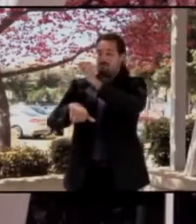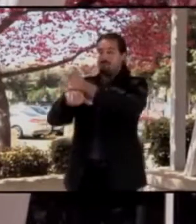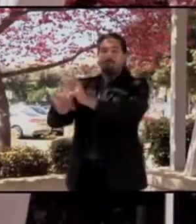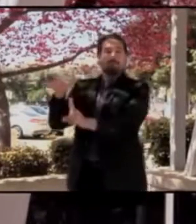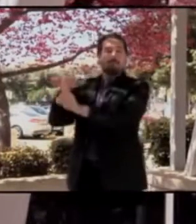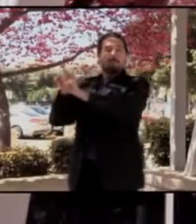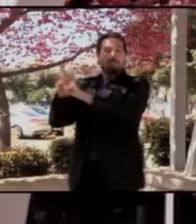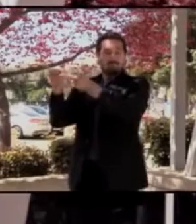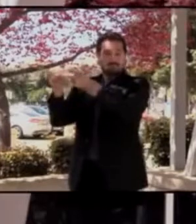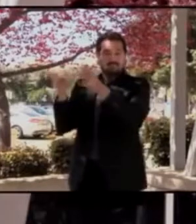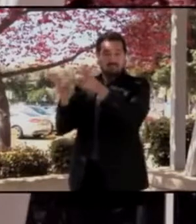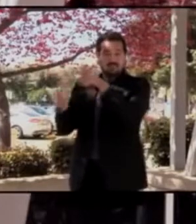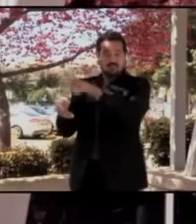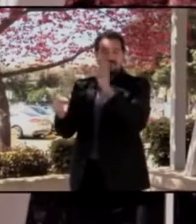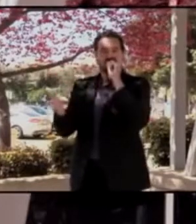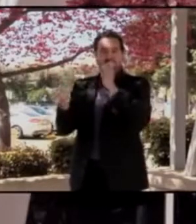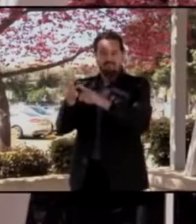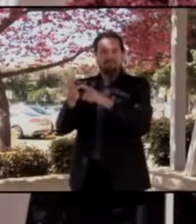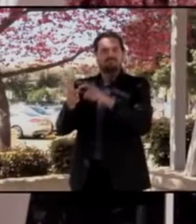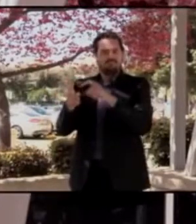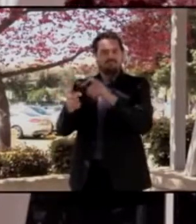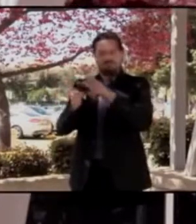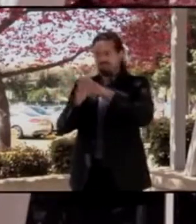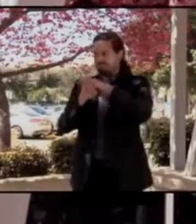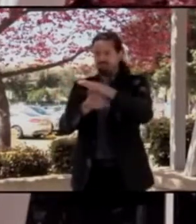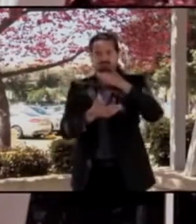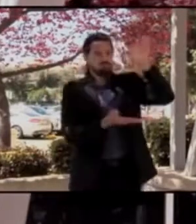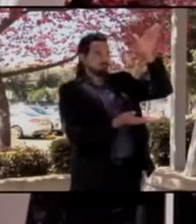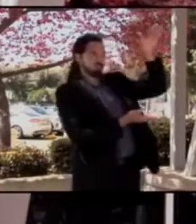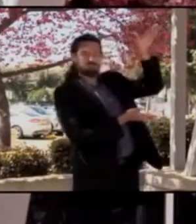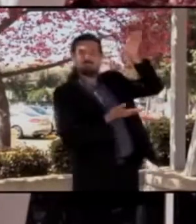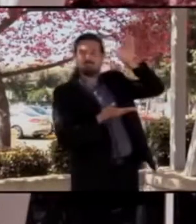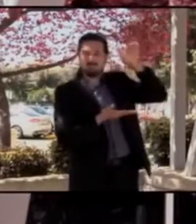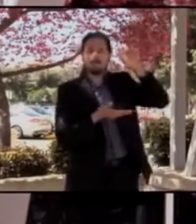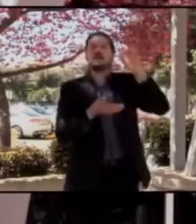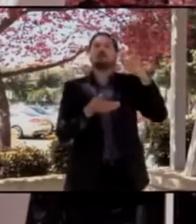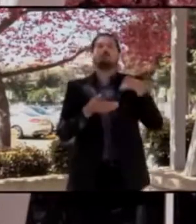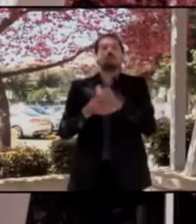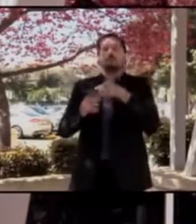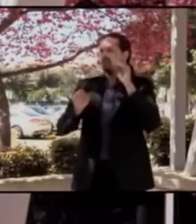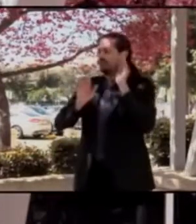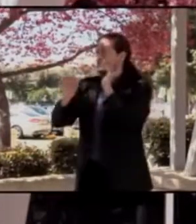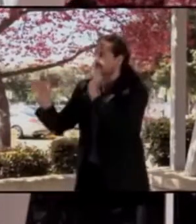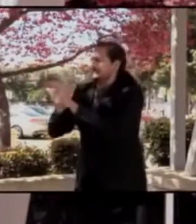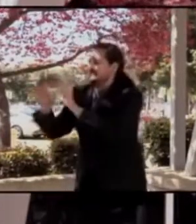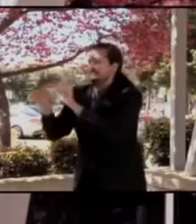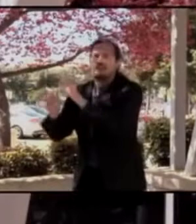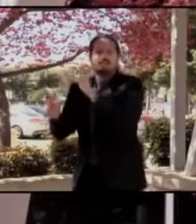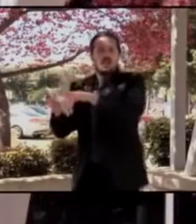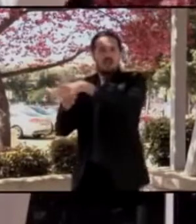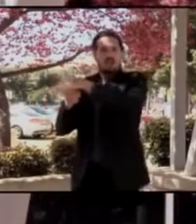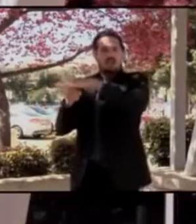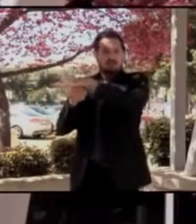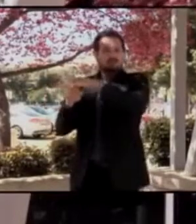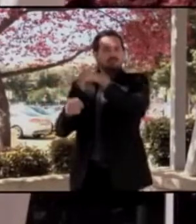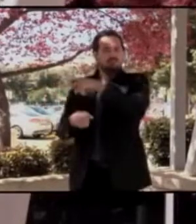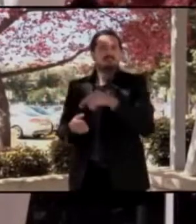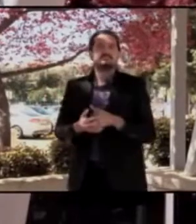our efforts to ensure that we increase outreach to get those slots filled. KPIX? Yes, Dr.